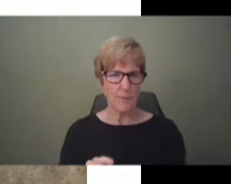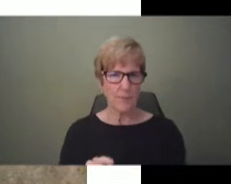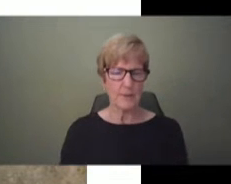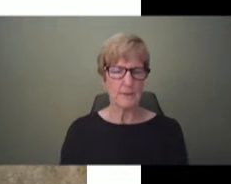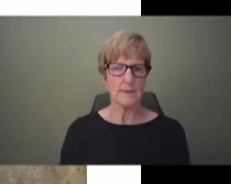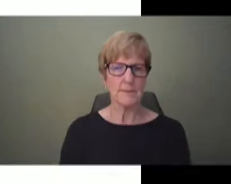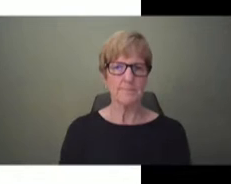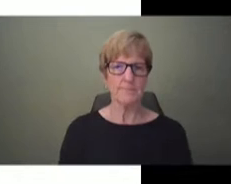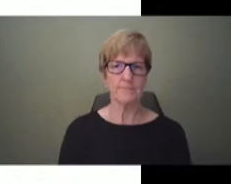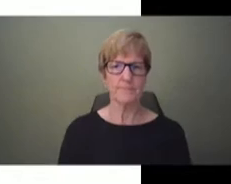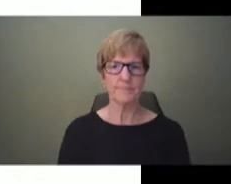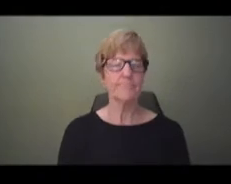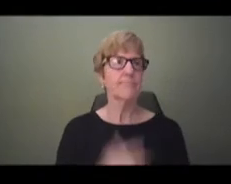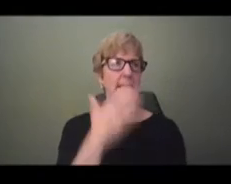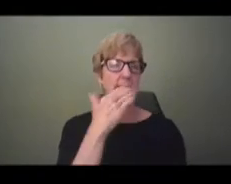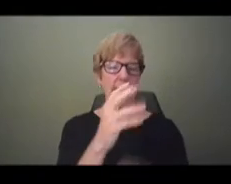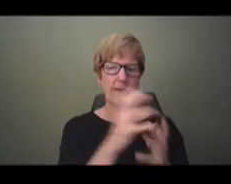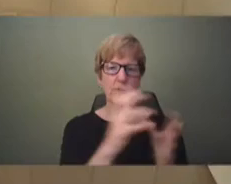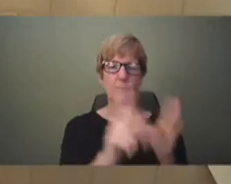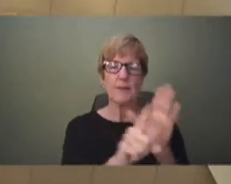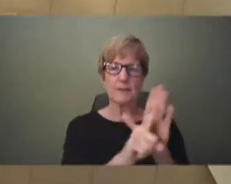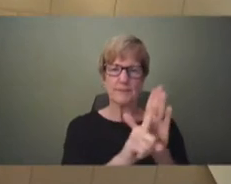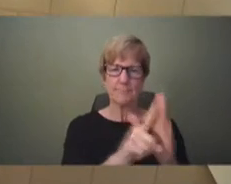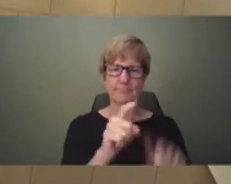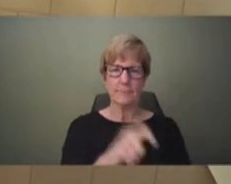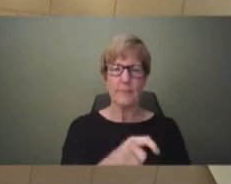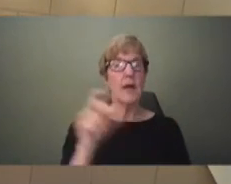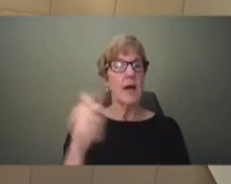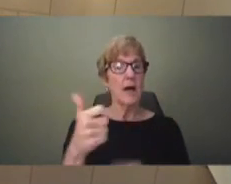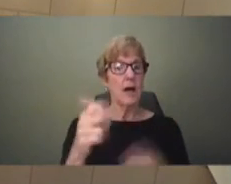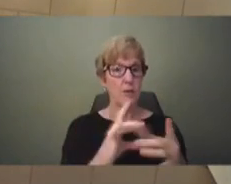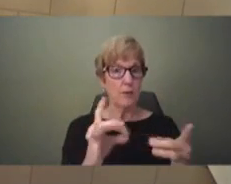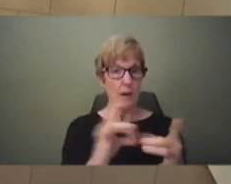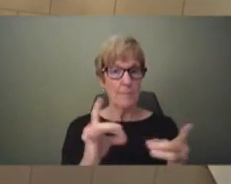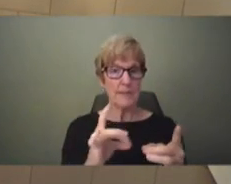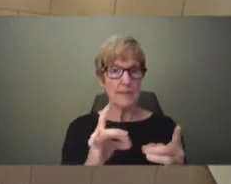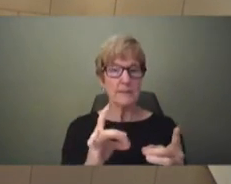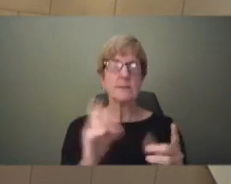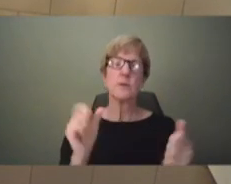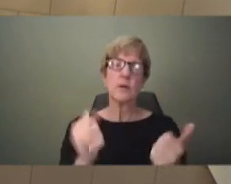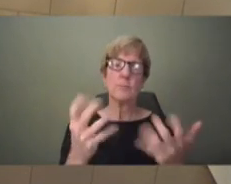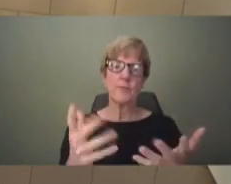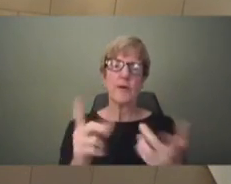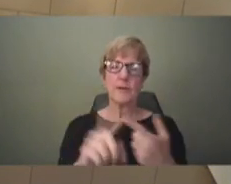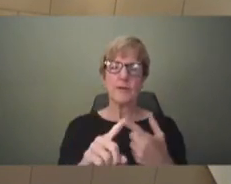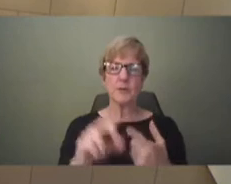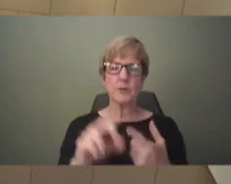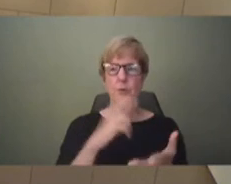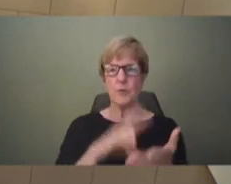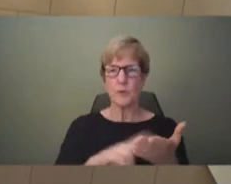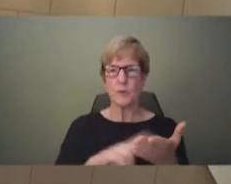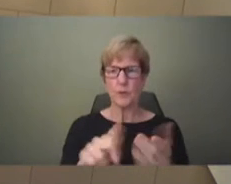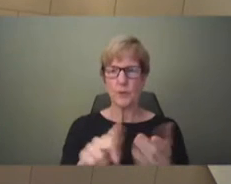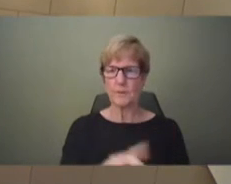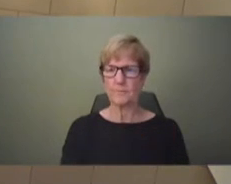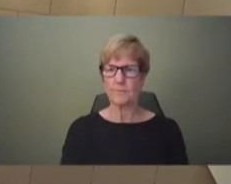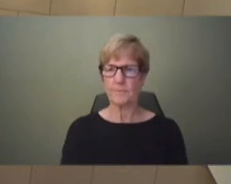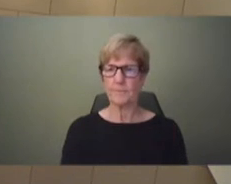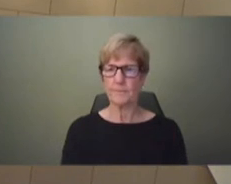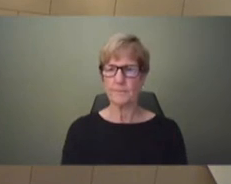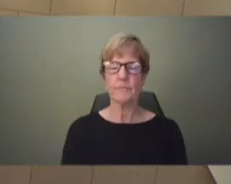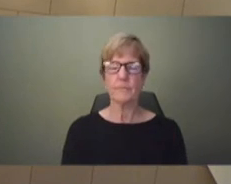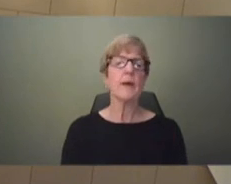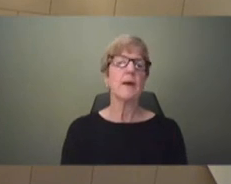um thank you very much if you have additional comments uh you can provide them to the uh Clerk and uh they will be distributed